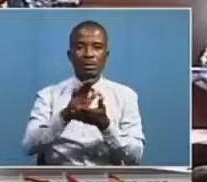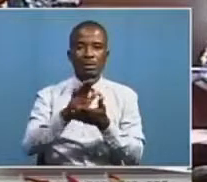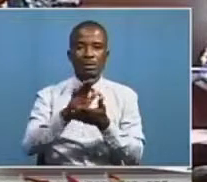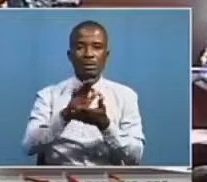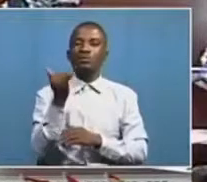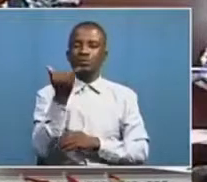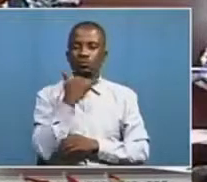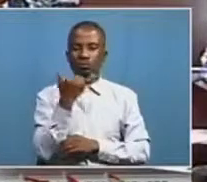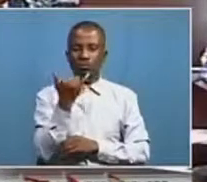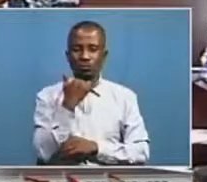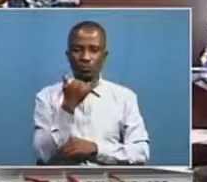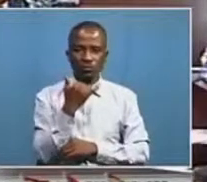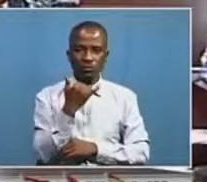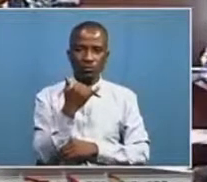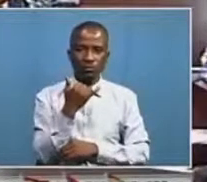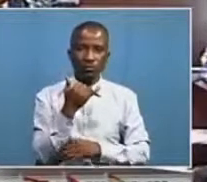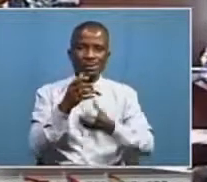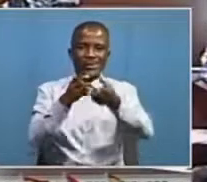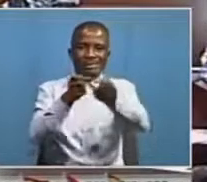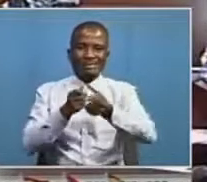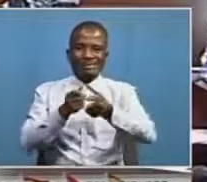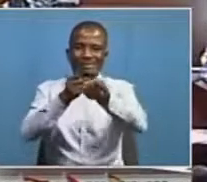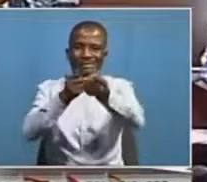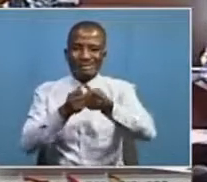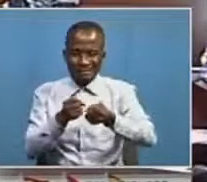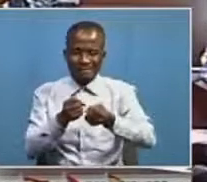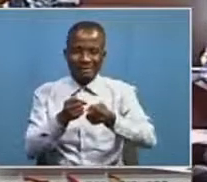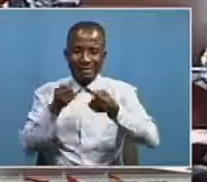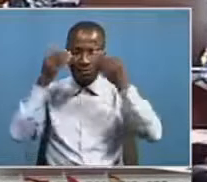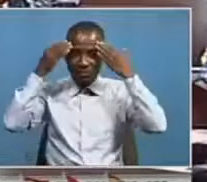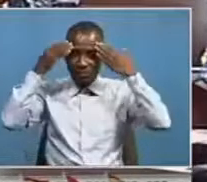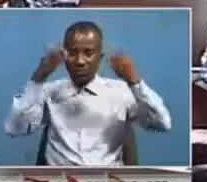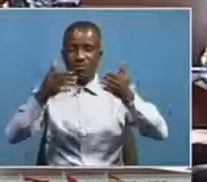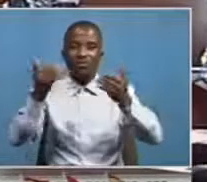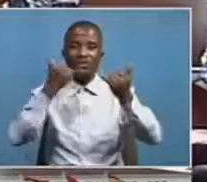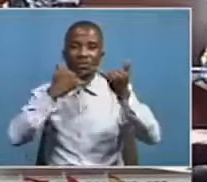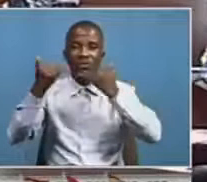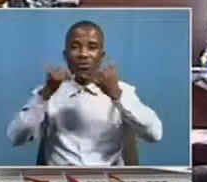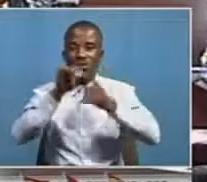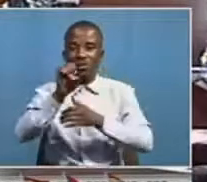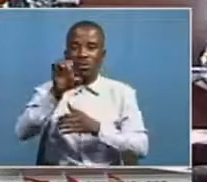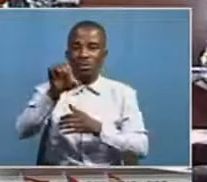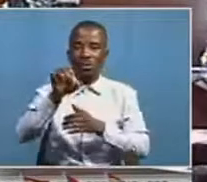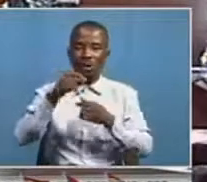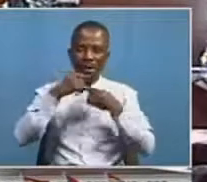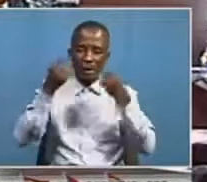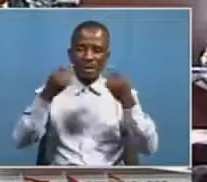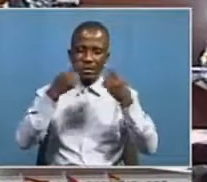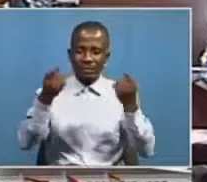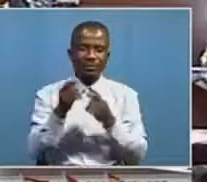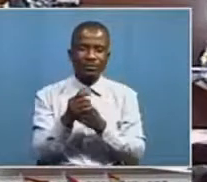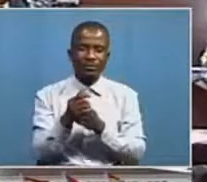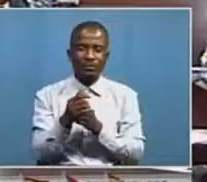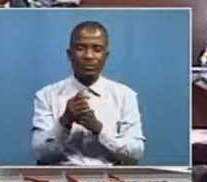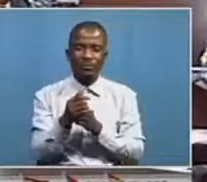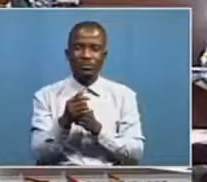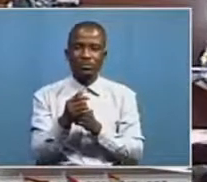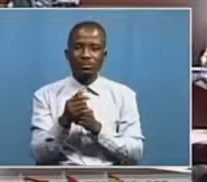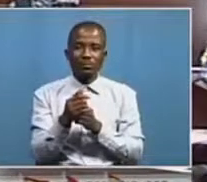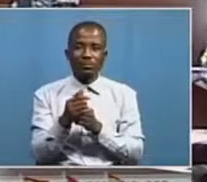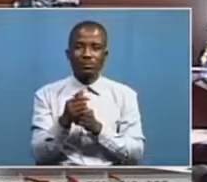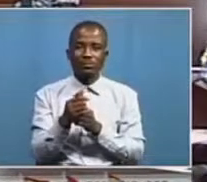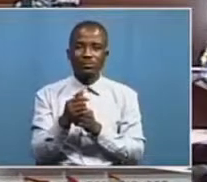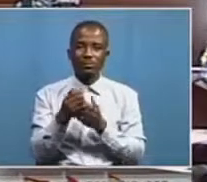wrong to hold on to the error committed by the chairperson of first respondent in announcing the total vote